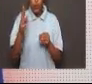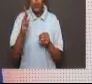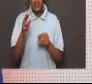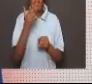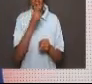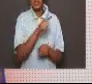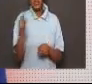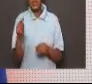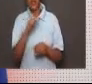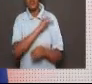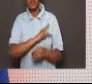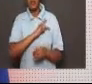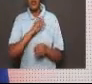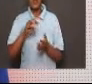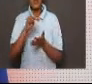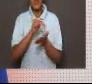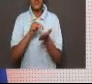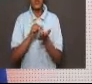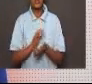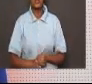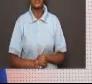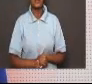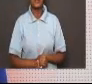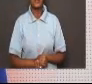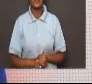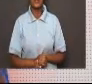spectral properties of molecules.